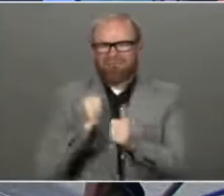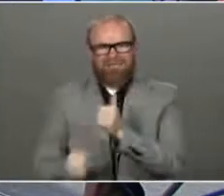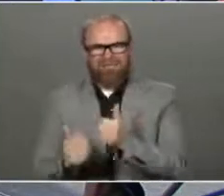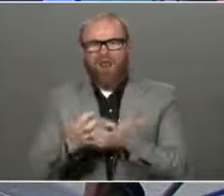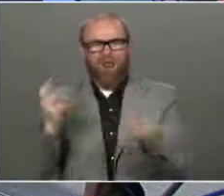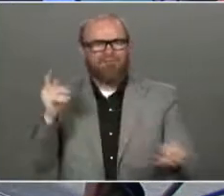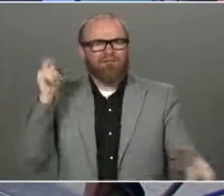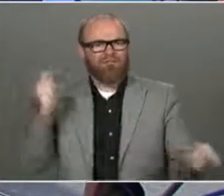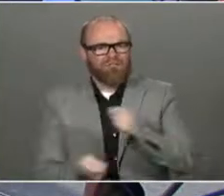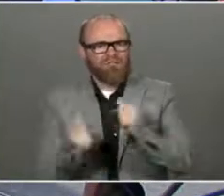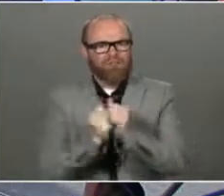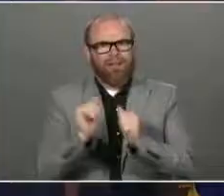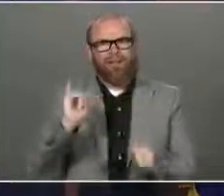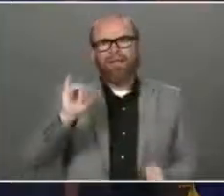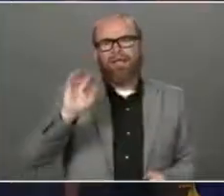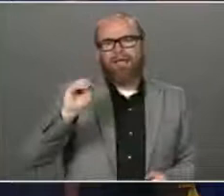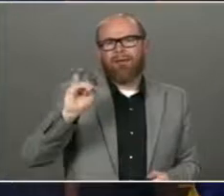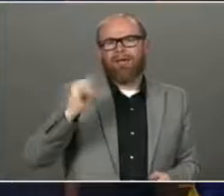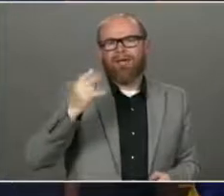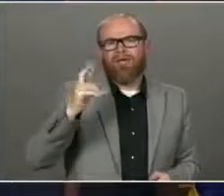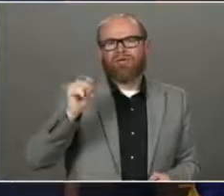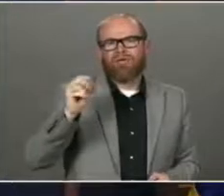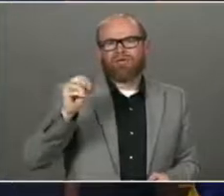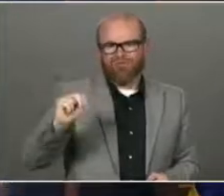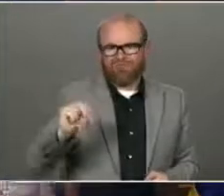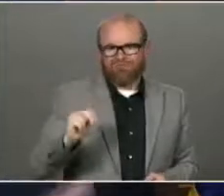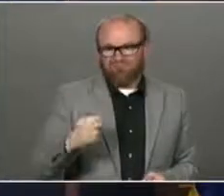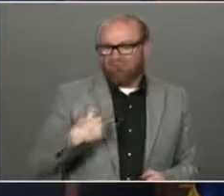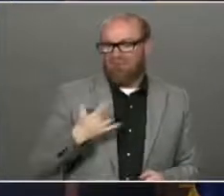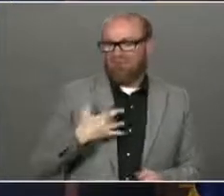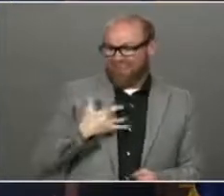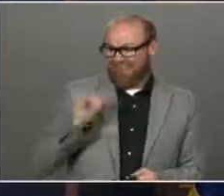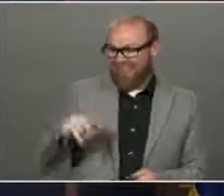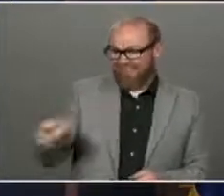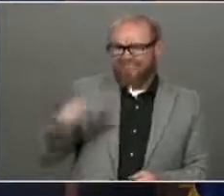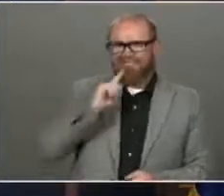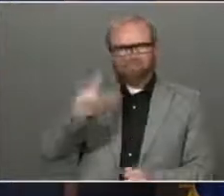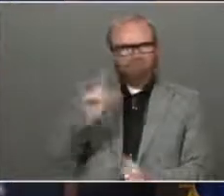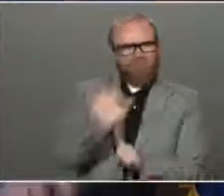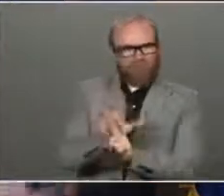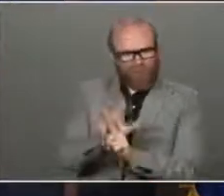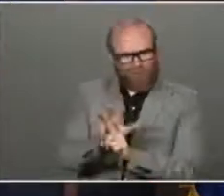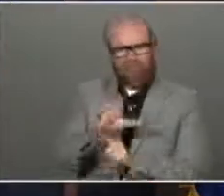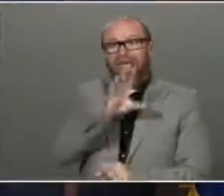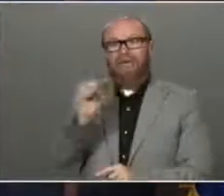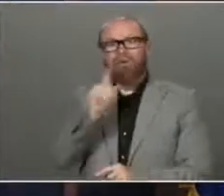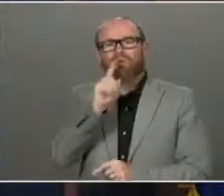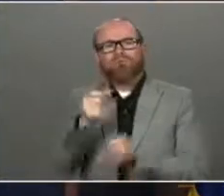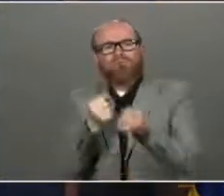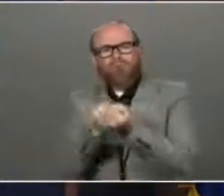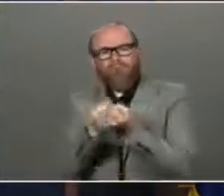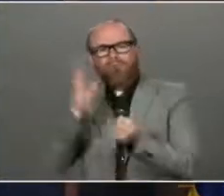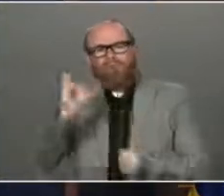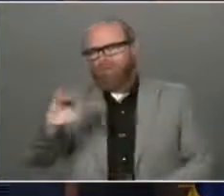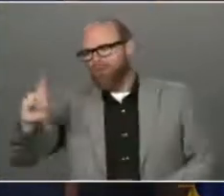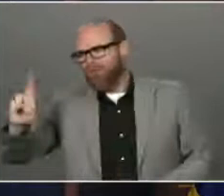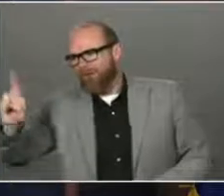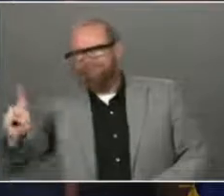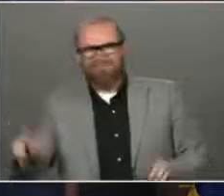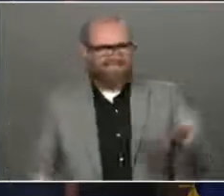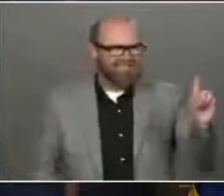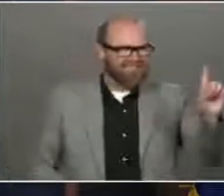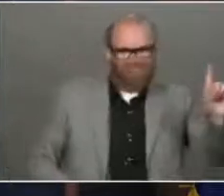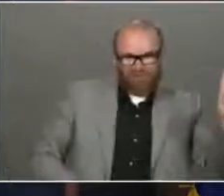reform that I believe is very popular and could be supported by both parties. I think it's a model to the nation.